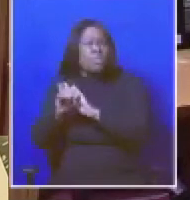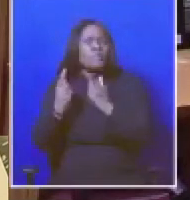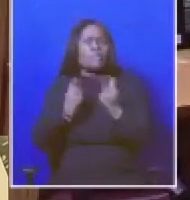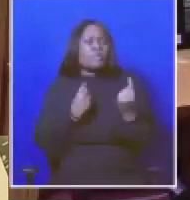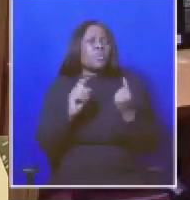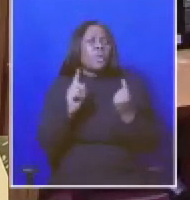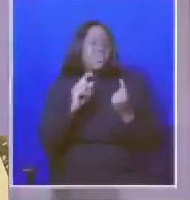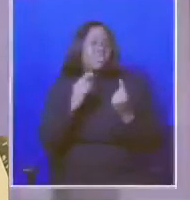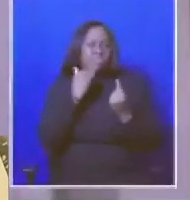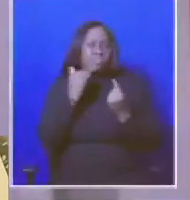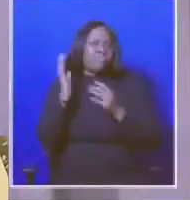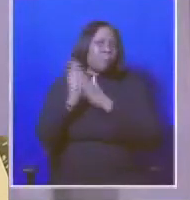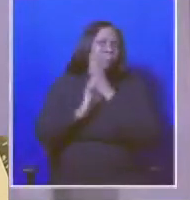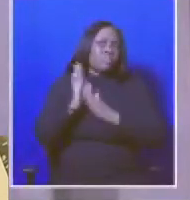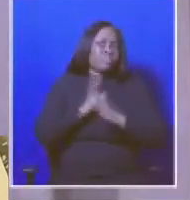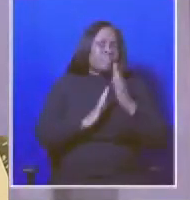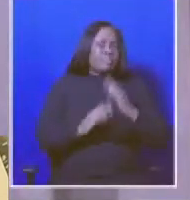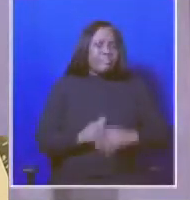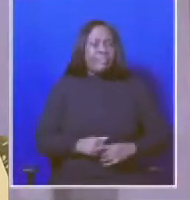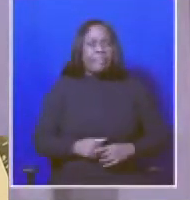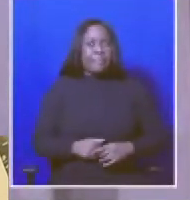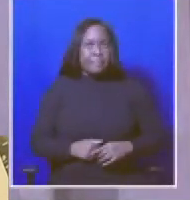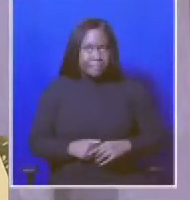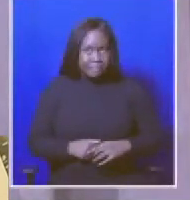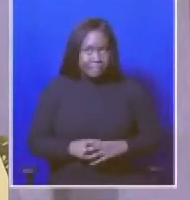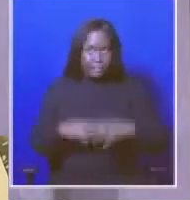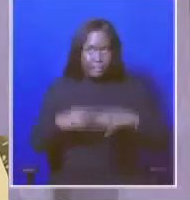Thank you very much, Chairperson.